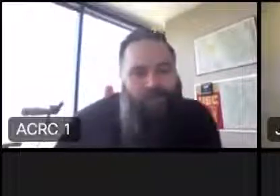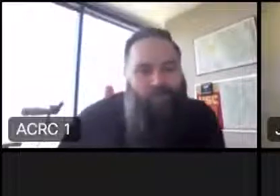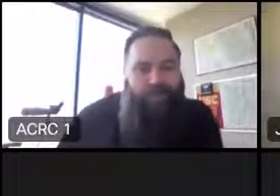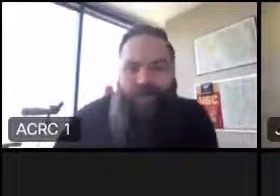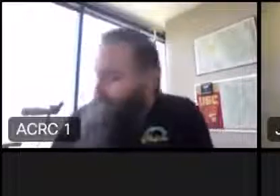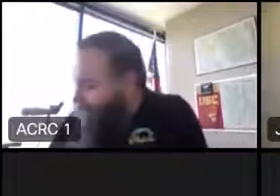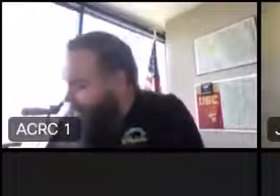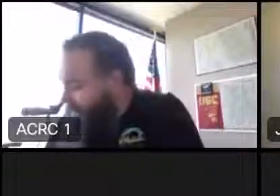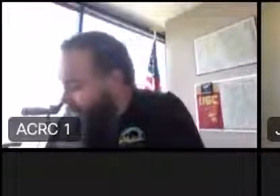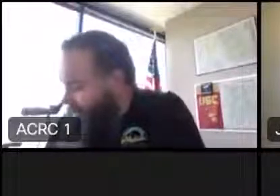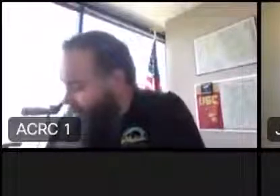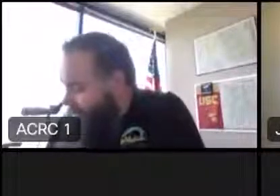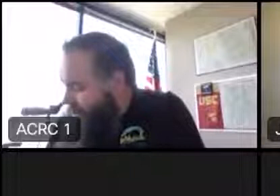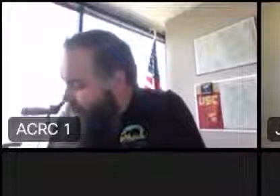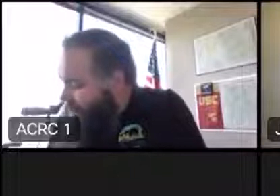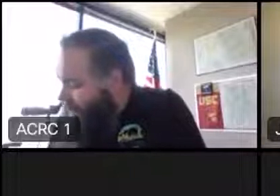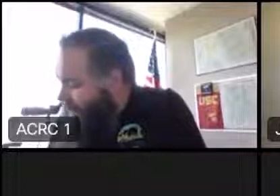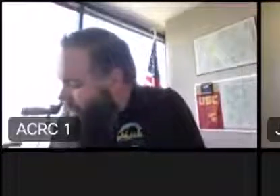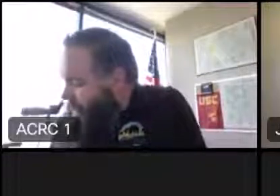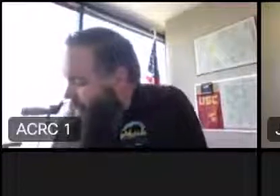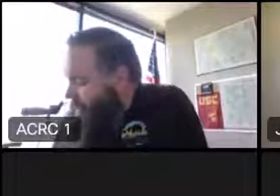else that joined since then, but